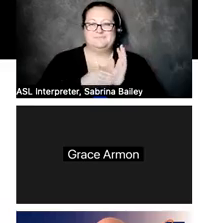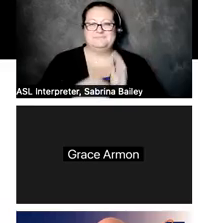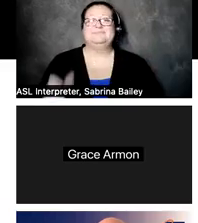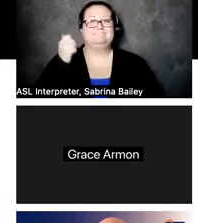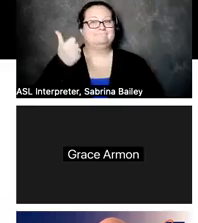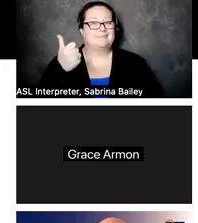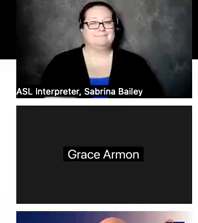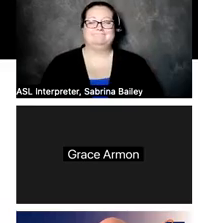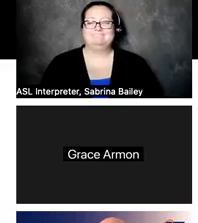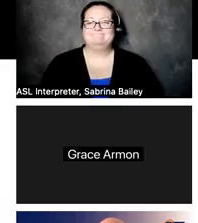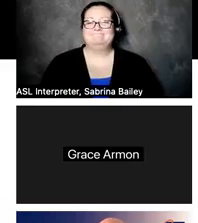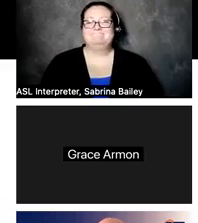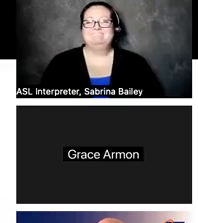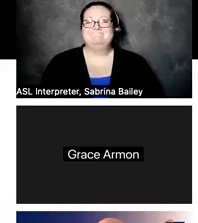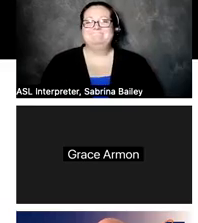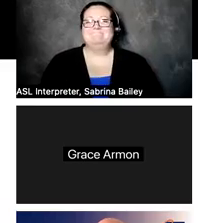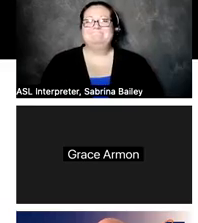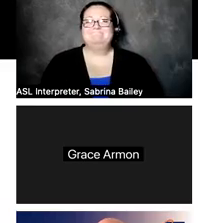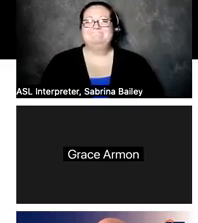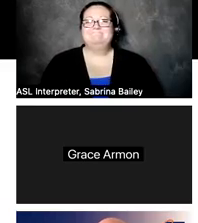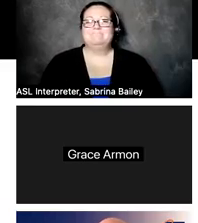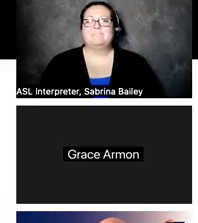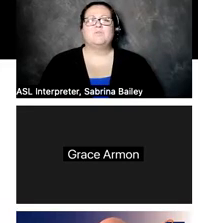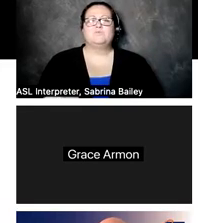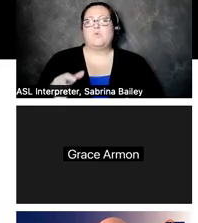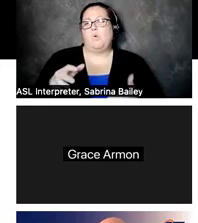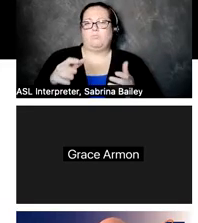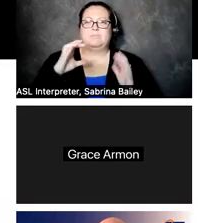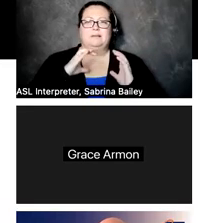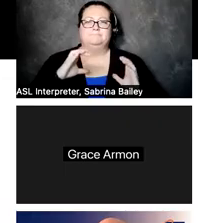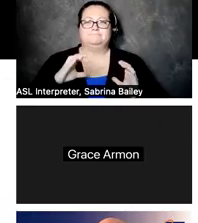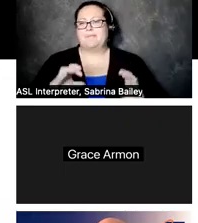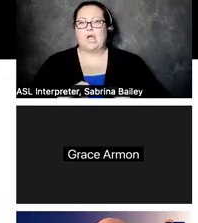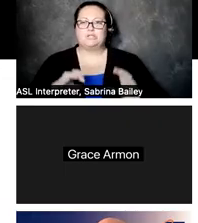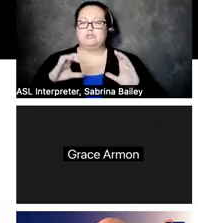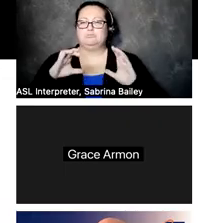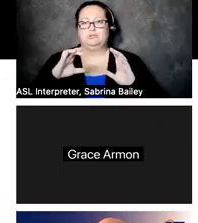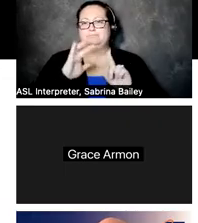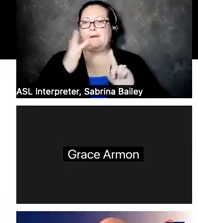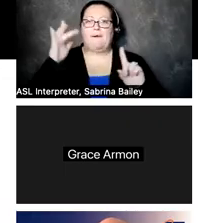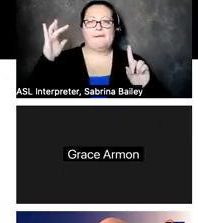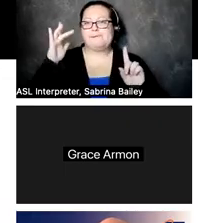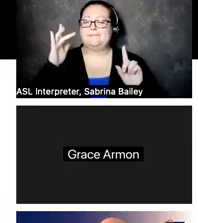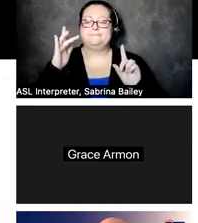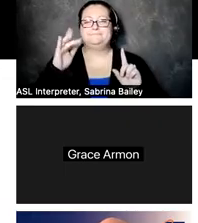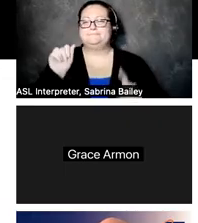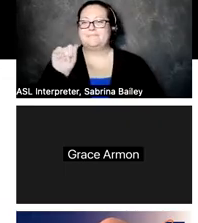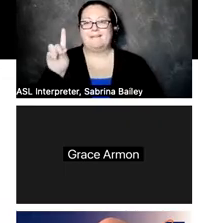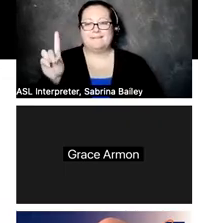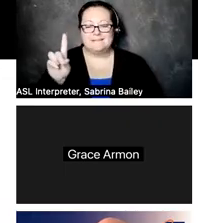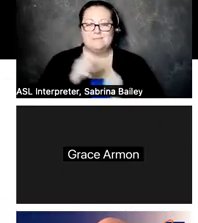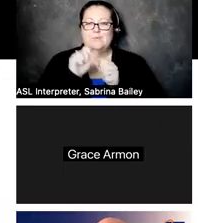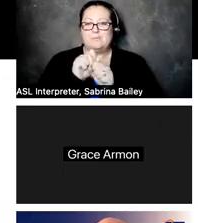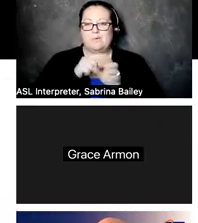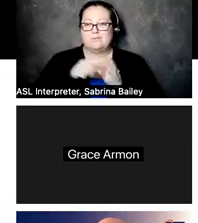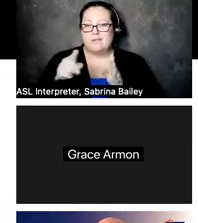it, the SWTCIE Customer Highlight. I'm going to work with Tara from AID, the employment specialist that worked